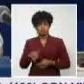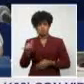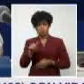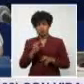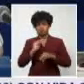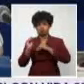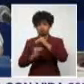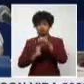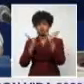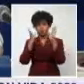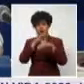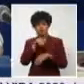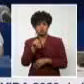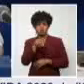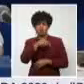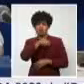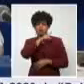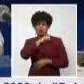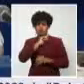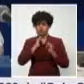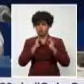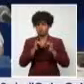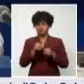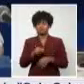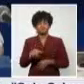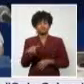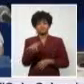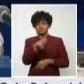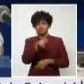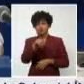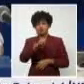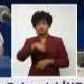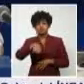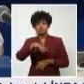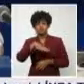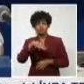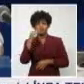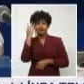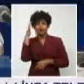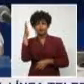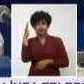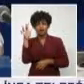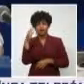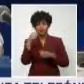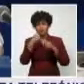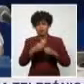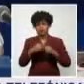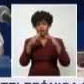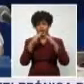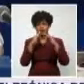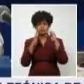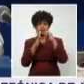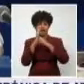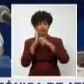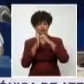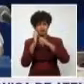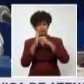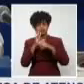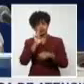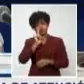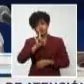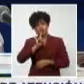staying on the island. No changes either in rental houses, 940 in the municipalities of